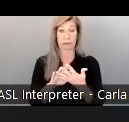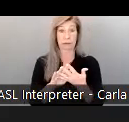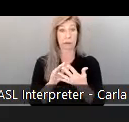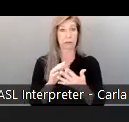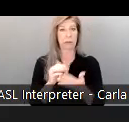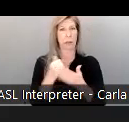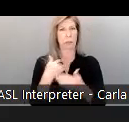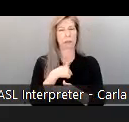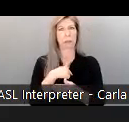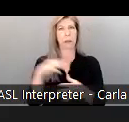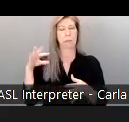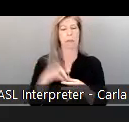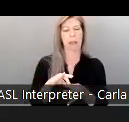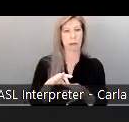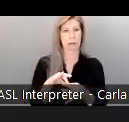use.